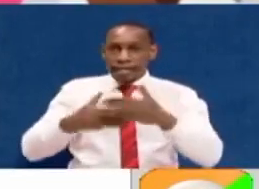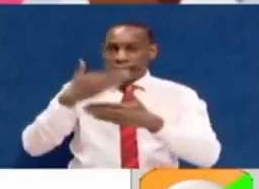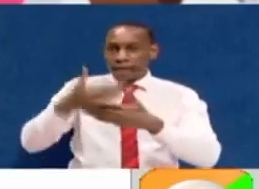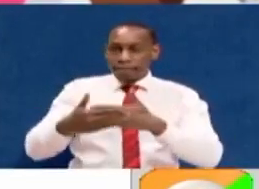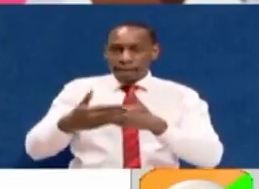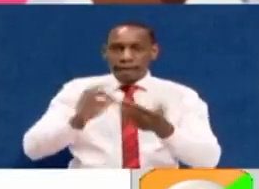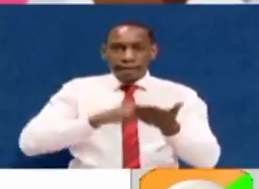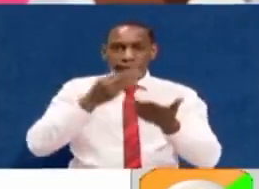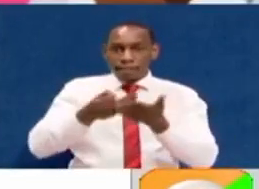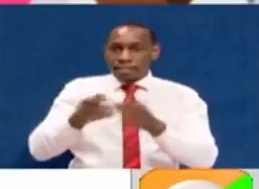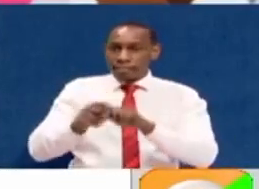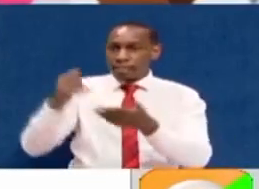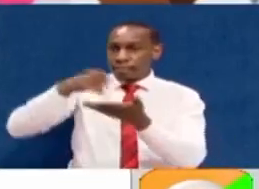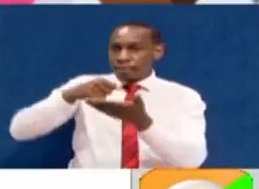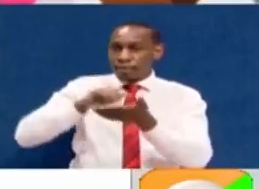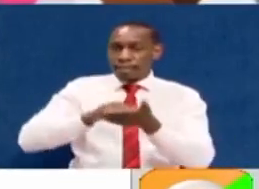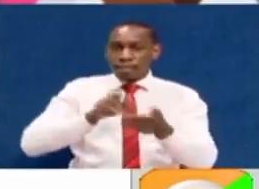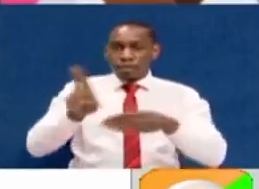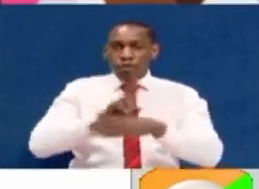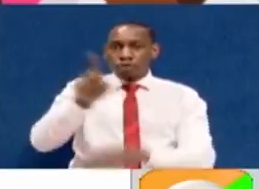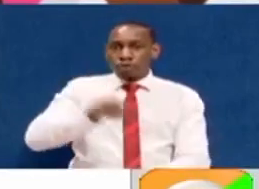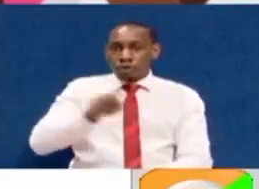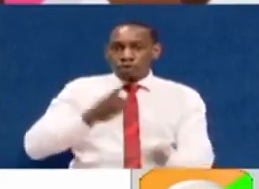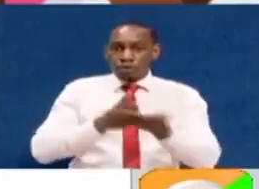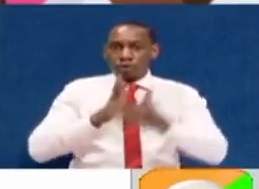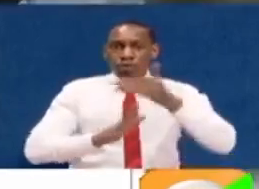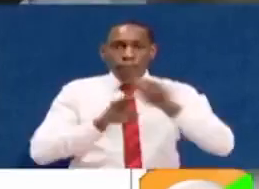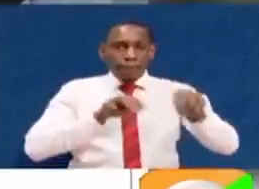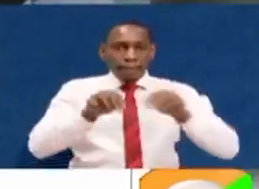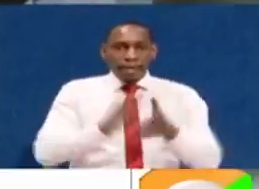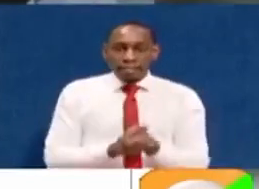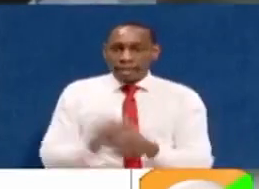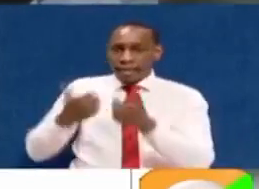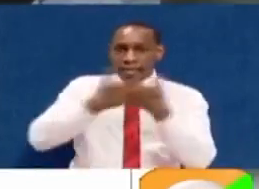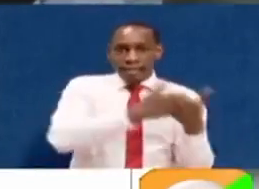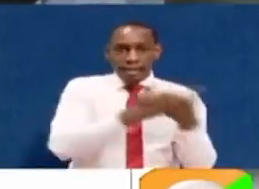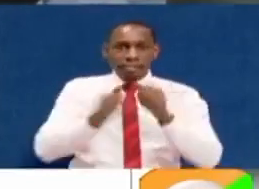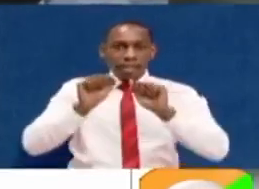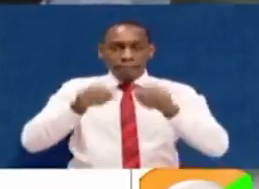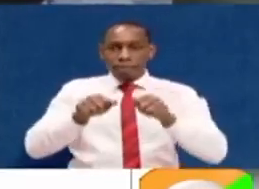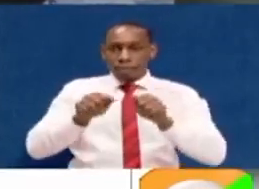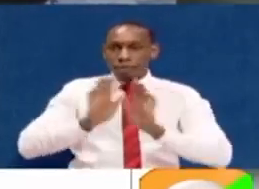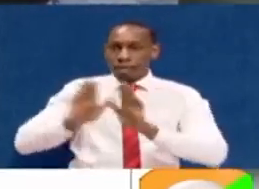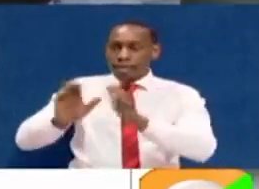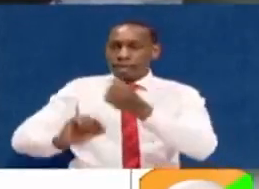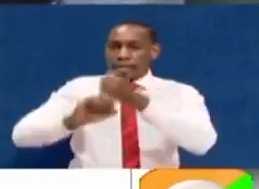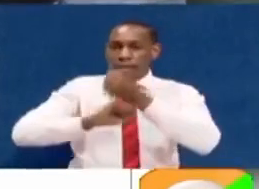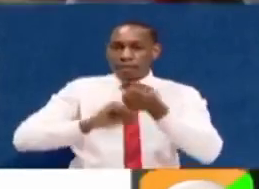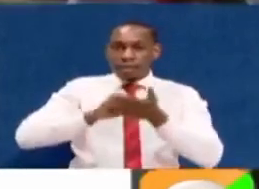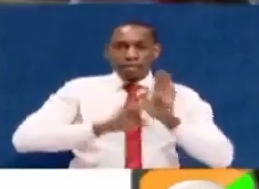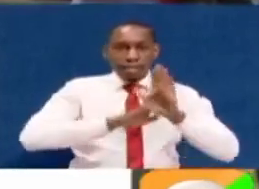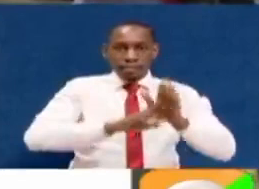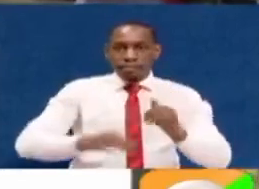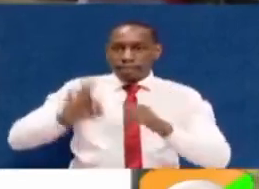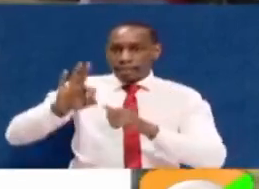much of its funds were cited to have been misappropriated by senior management. The standoff likely to push out donors that account for up